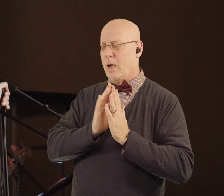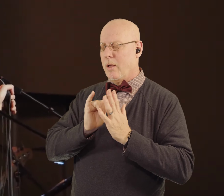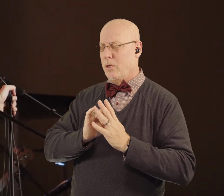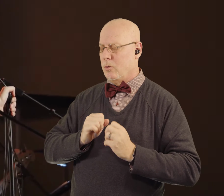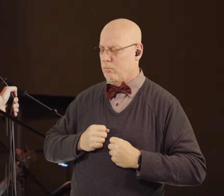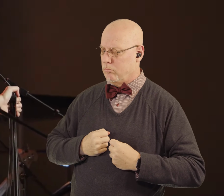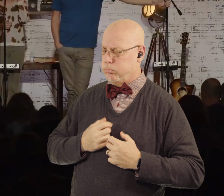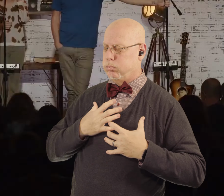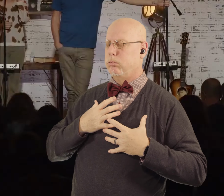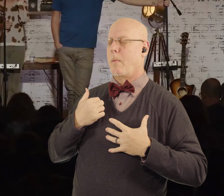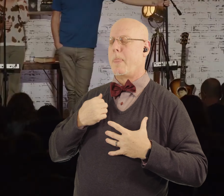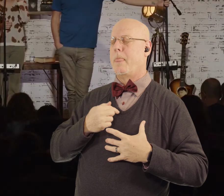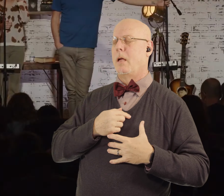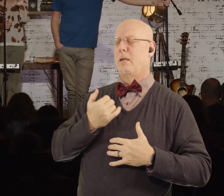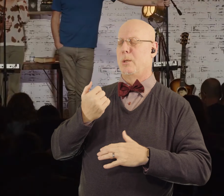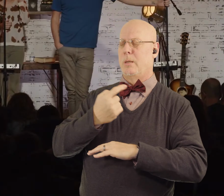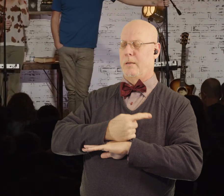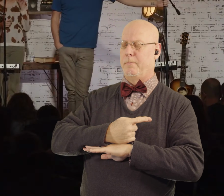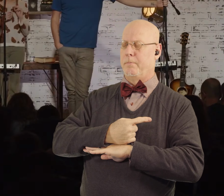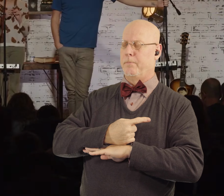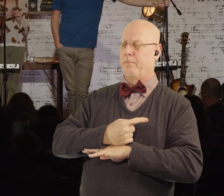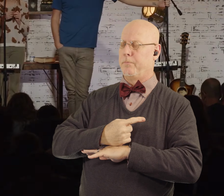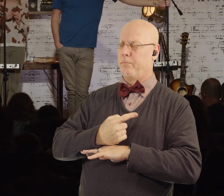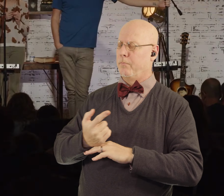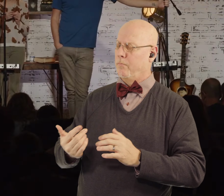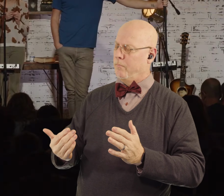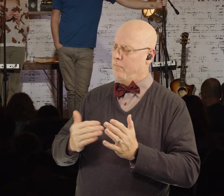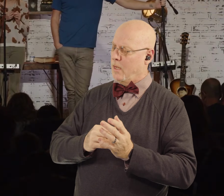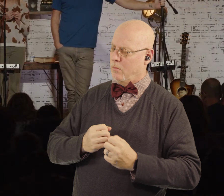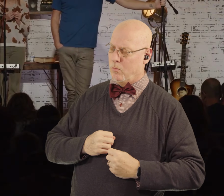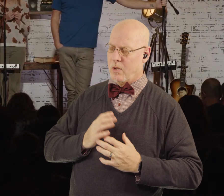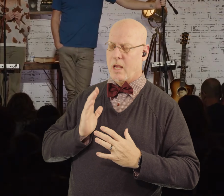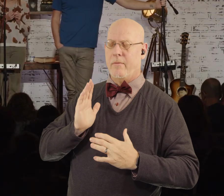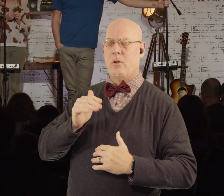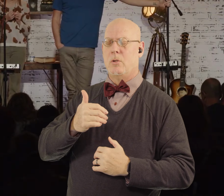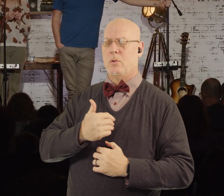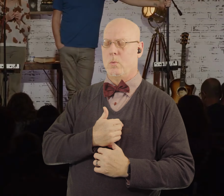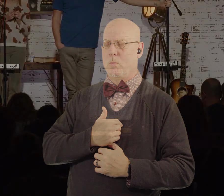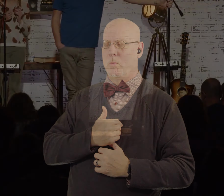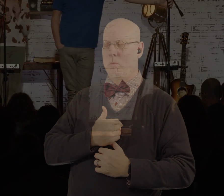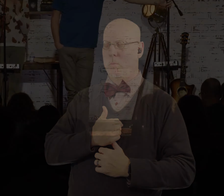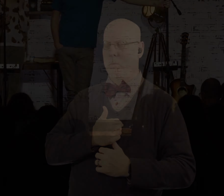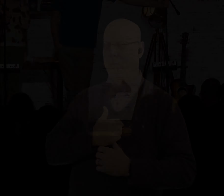God, I pray that you would revive today. Revive our souls.